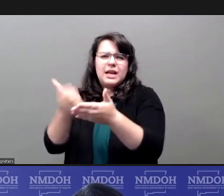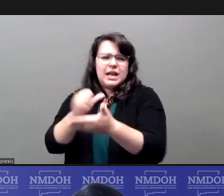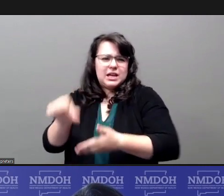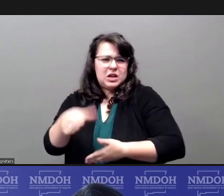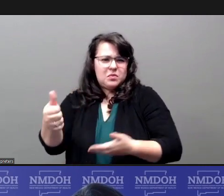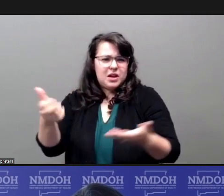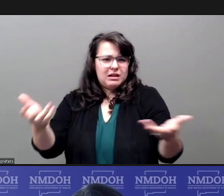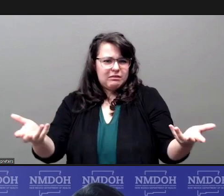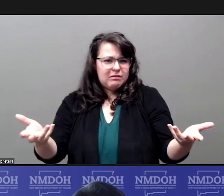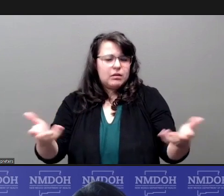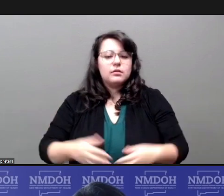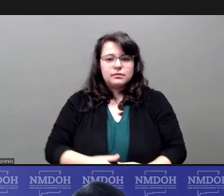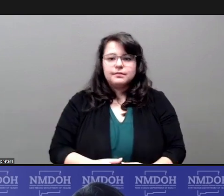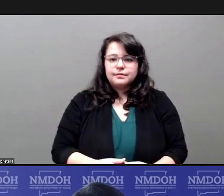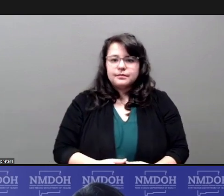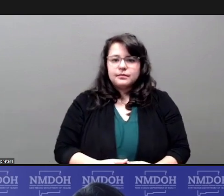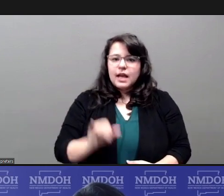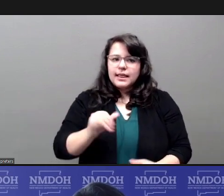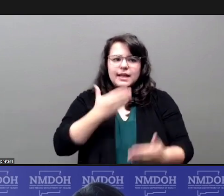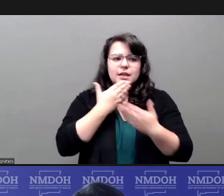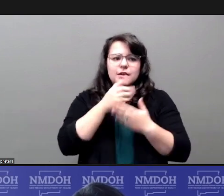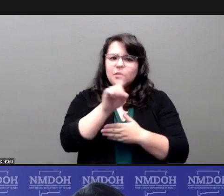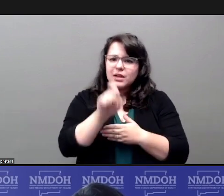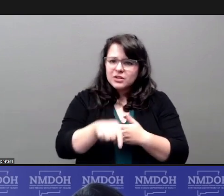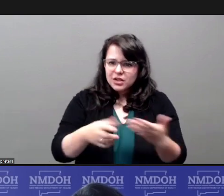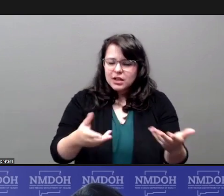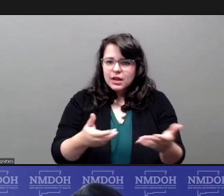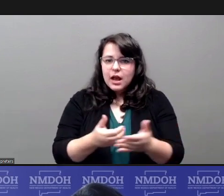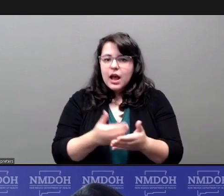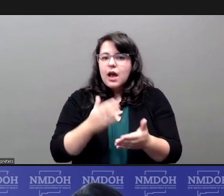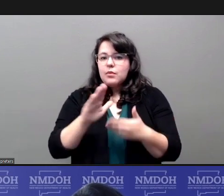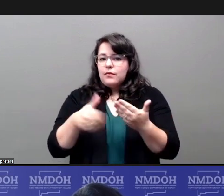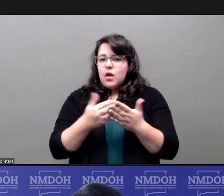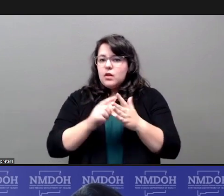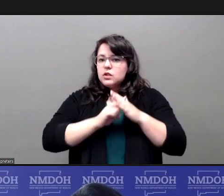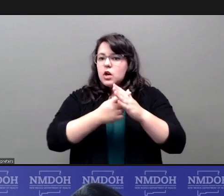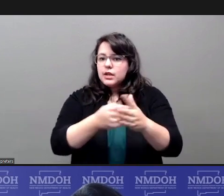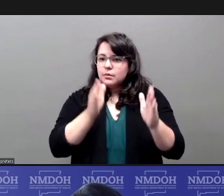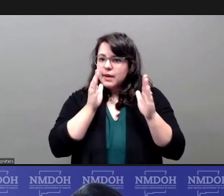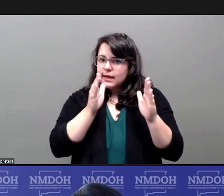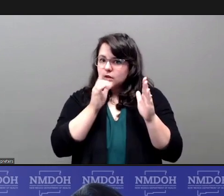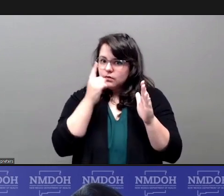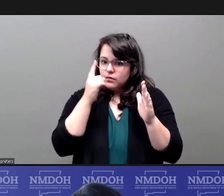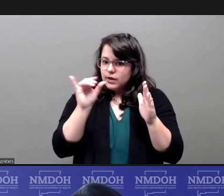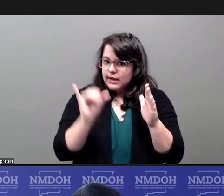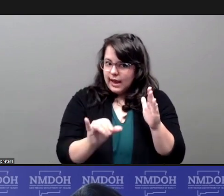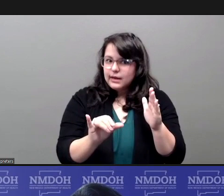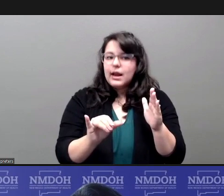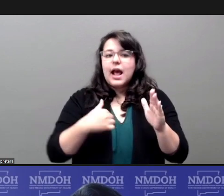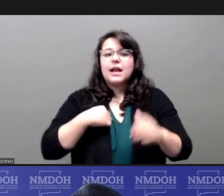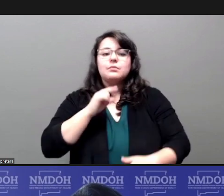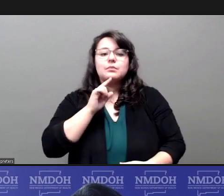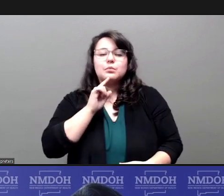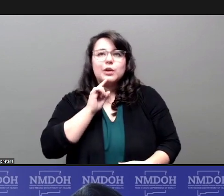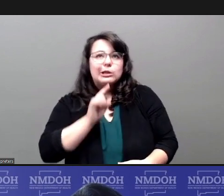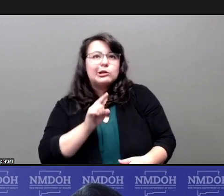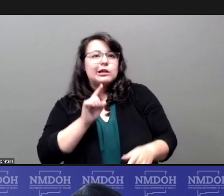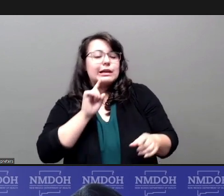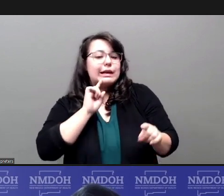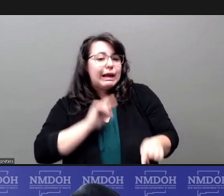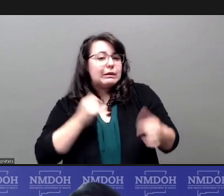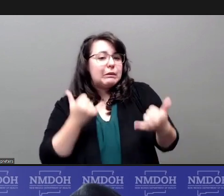That's a great question that we've all begun to pay attention to. I'm pretty sure that the answer is we don't